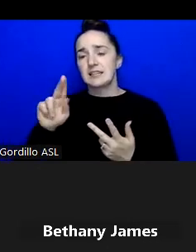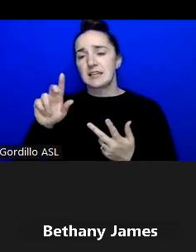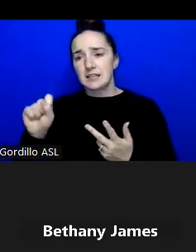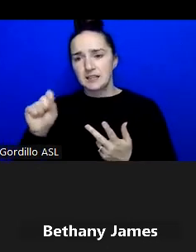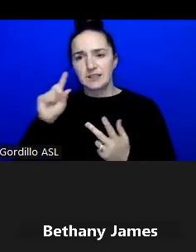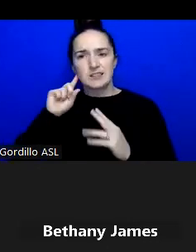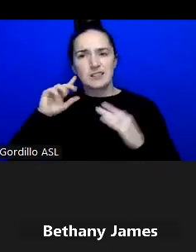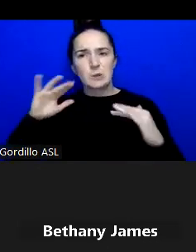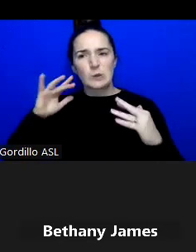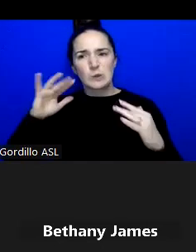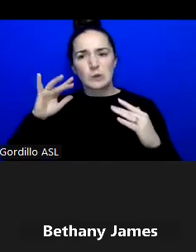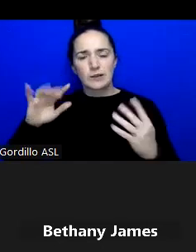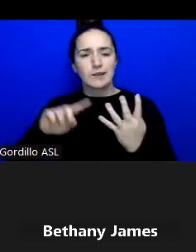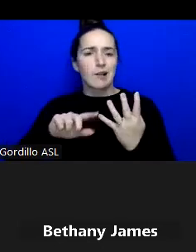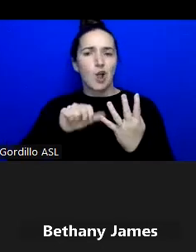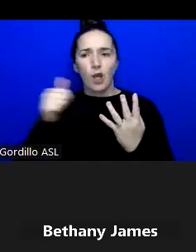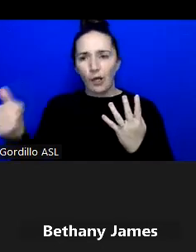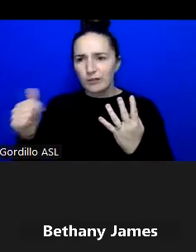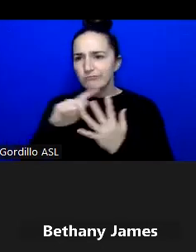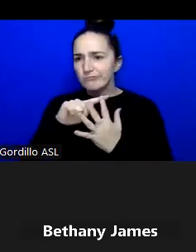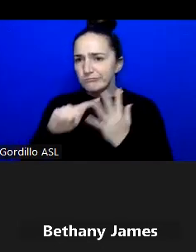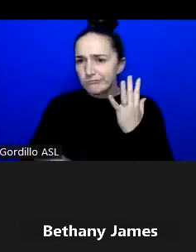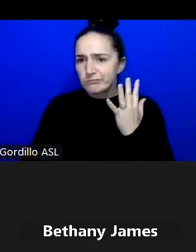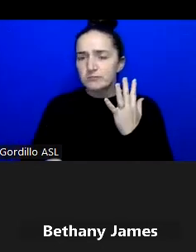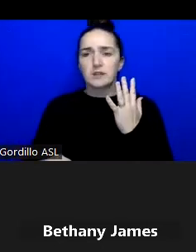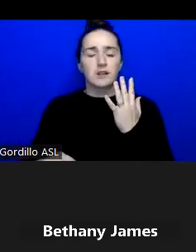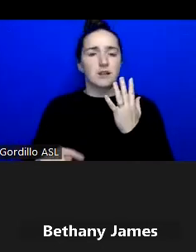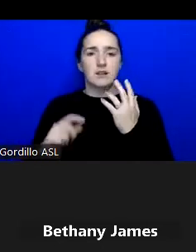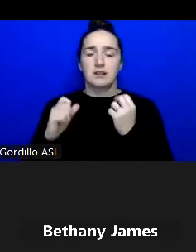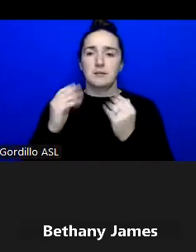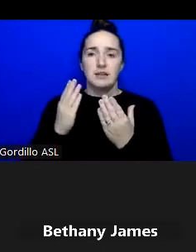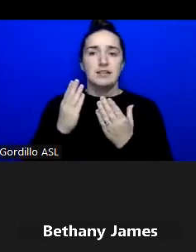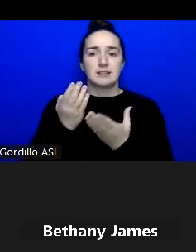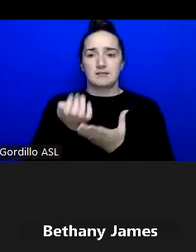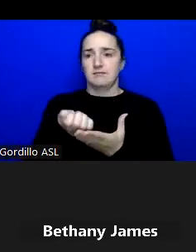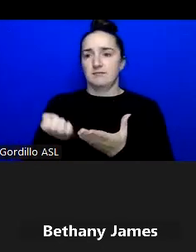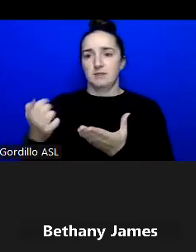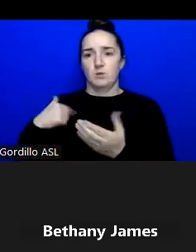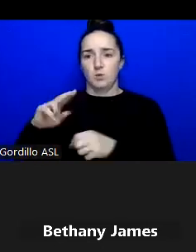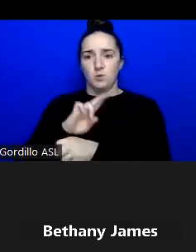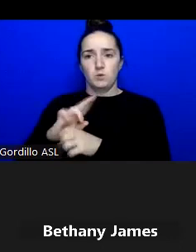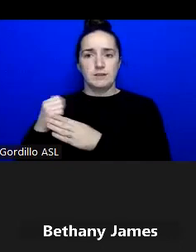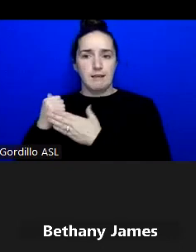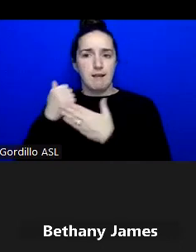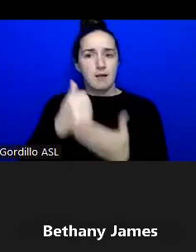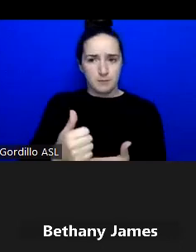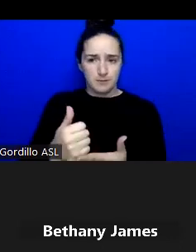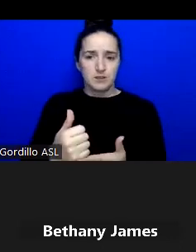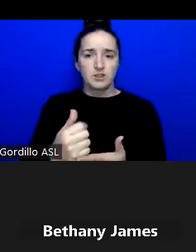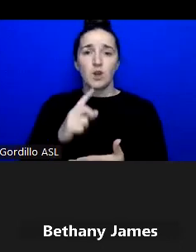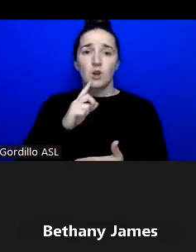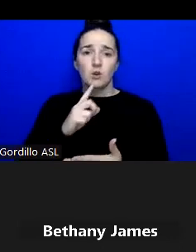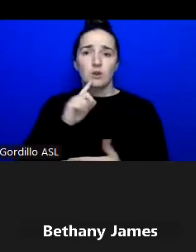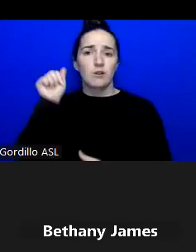whole lot of things that go along with that, the different types of devices that we have to help with that. So we are anything really that is